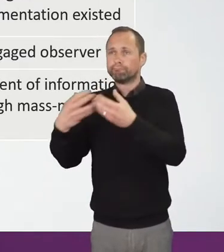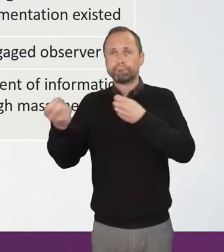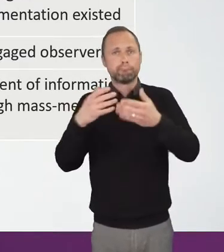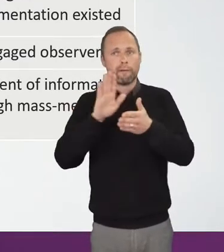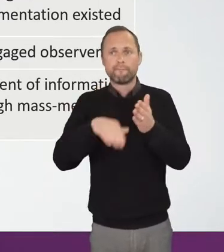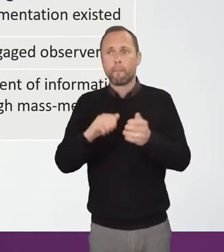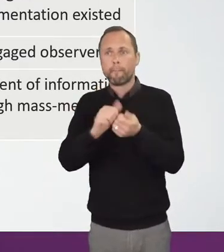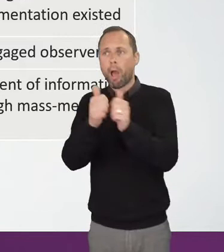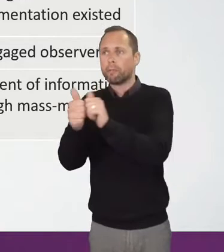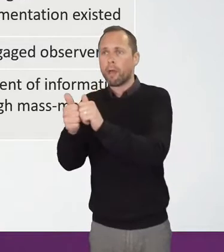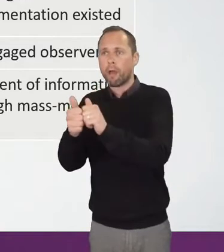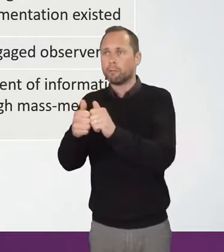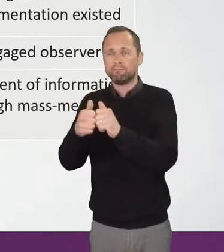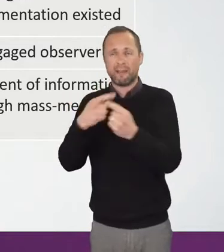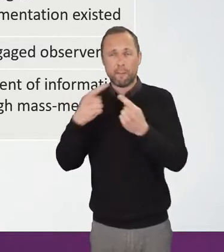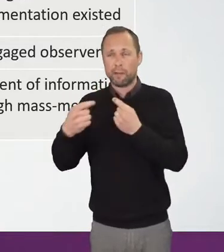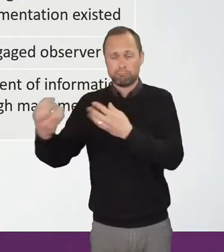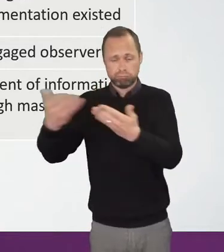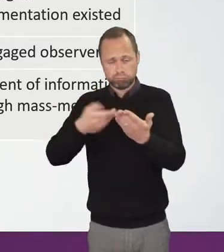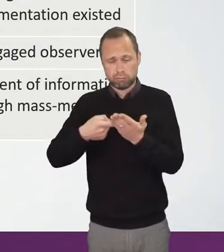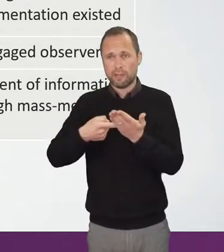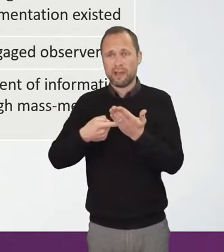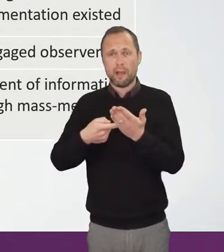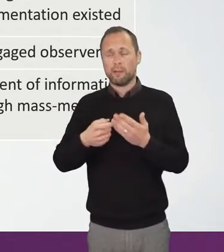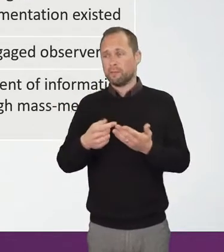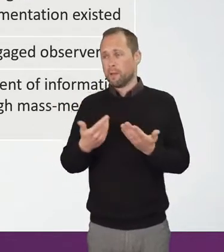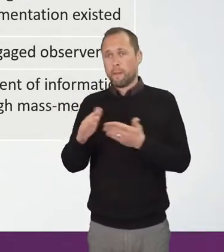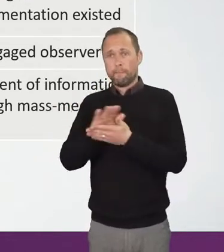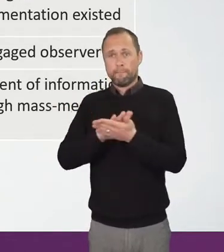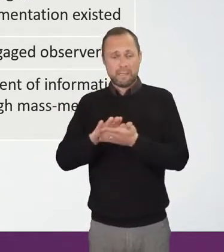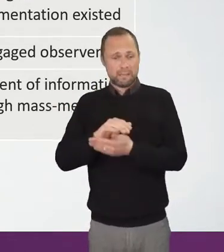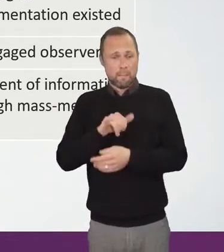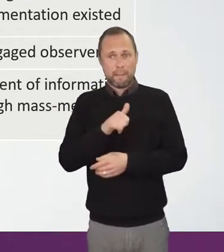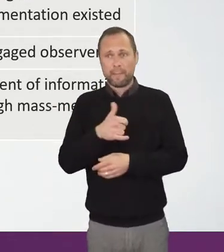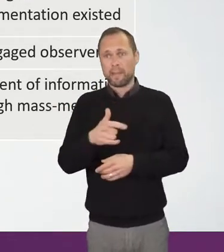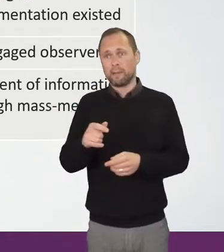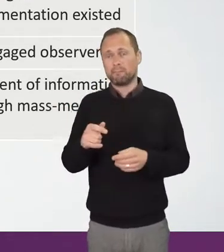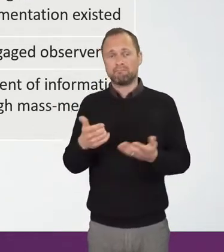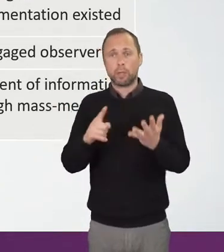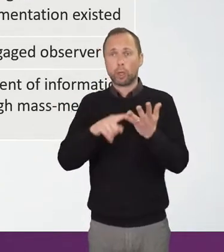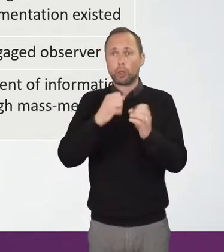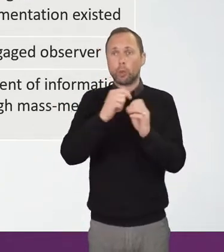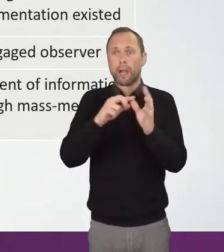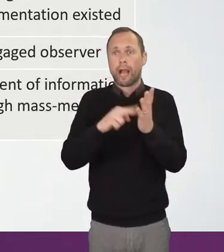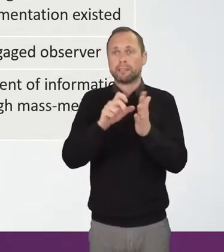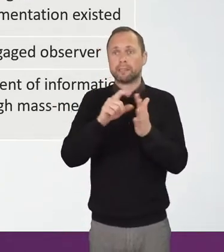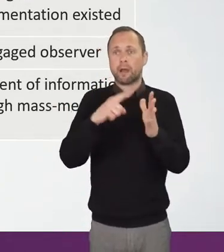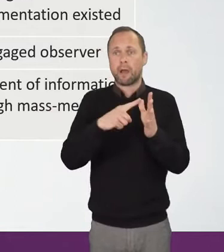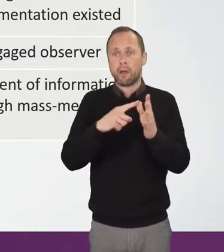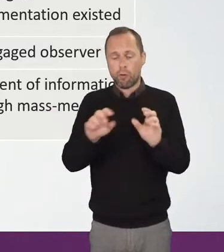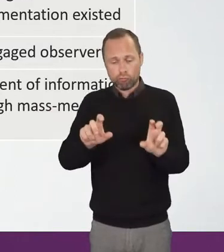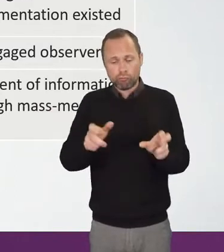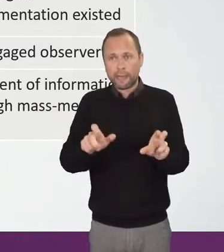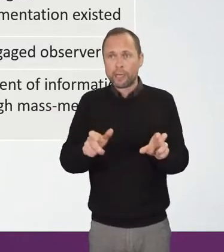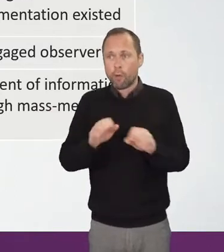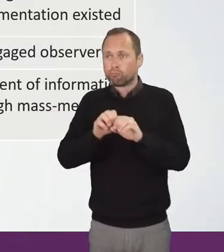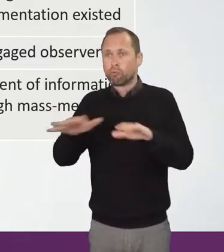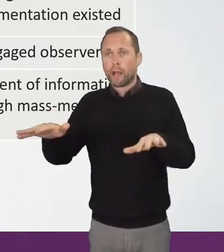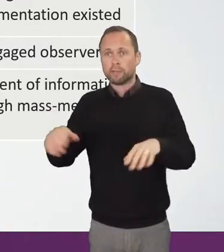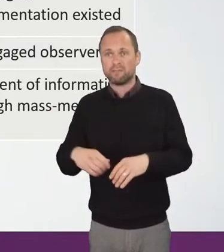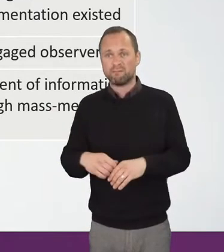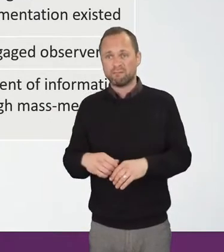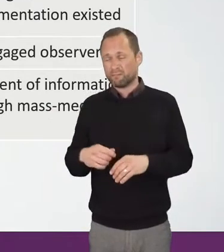then we could have counted, for example, literally millions of people reached by radio broadcast in Uganda through UCLF. But